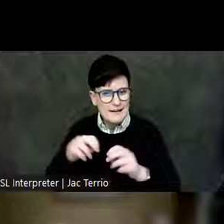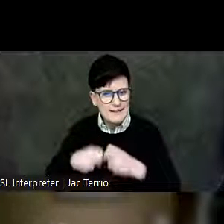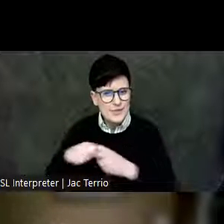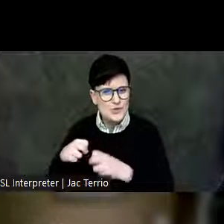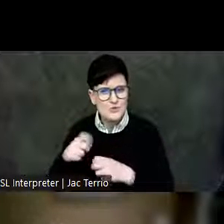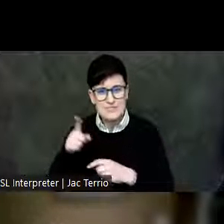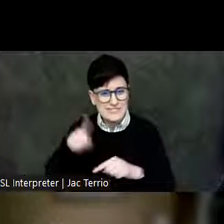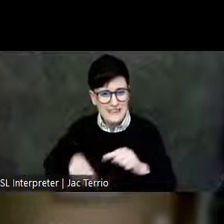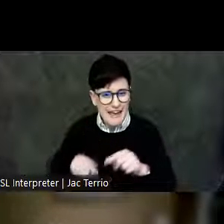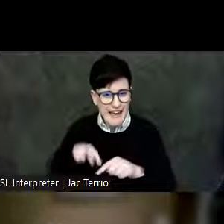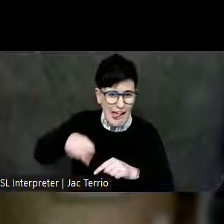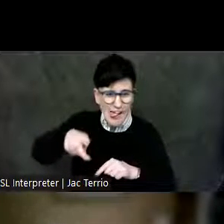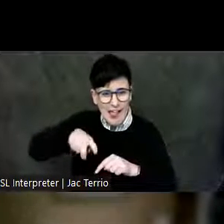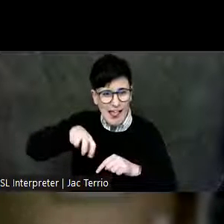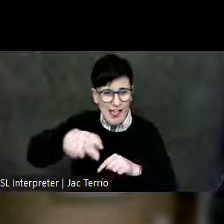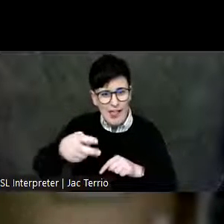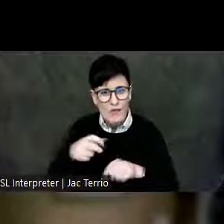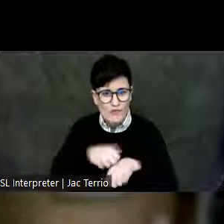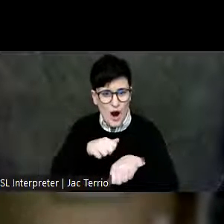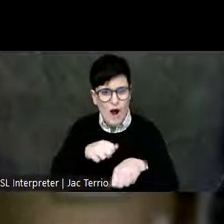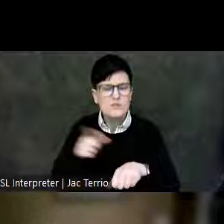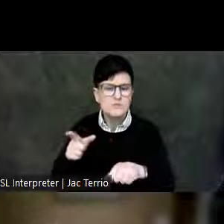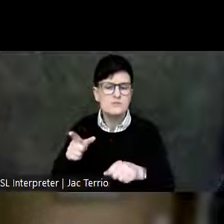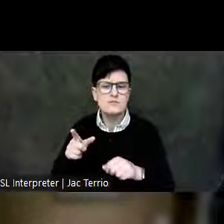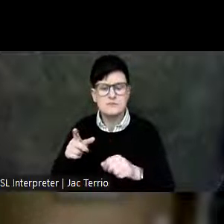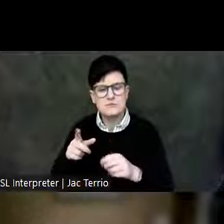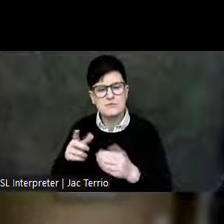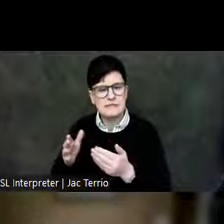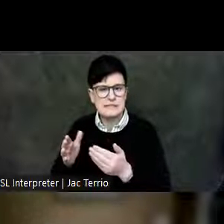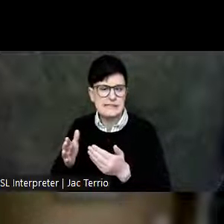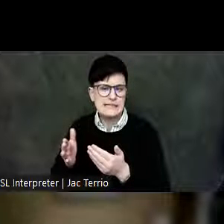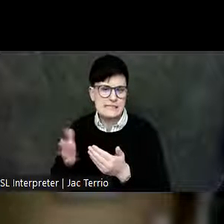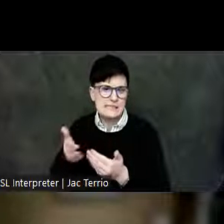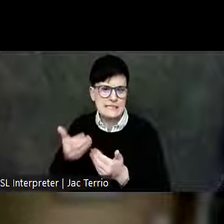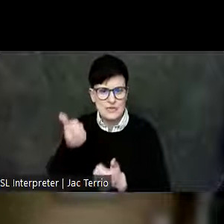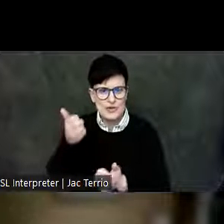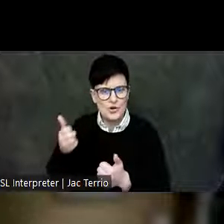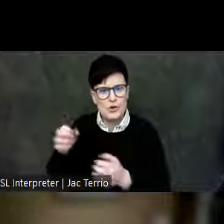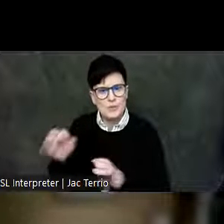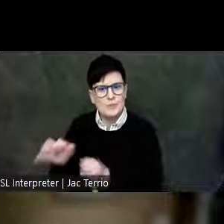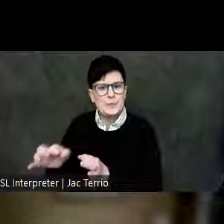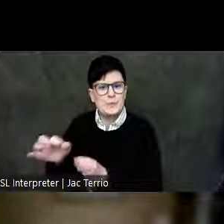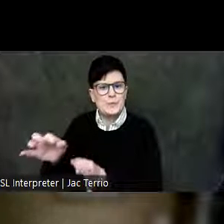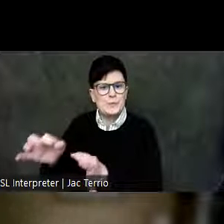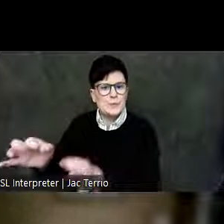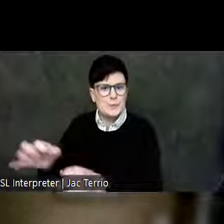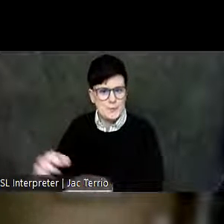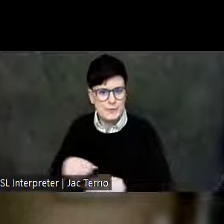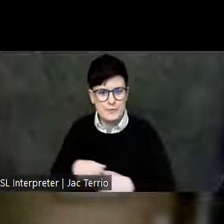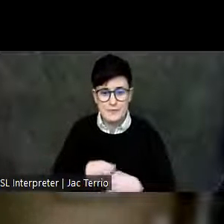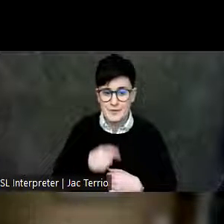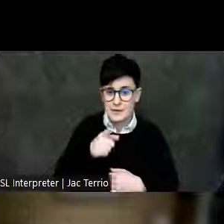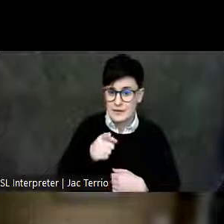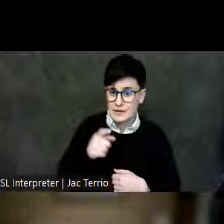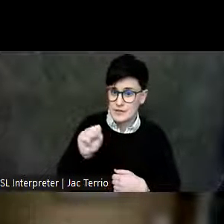It's really nice, and there's a lot of them that are really very, very accessible. Closer to home, Packmanadnock,